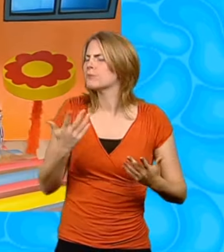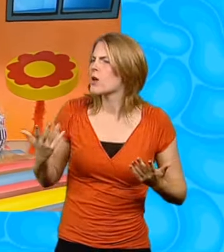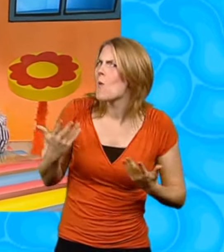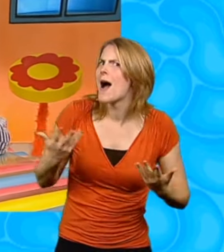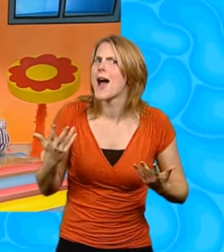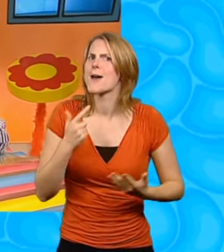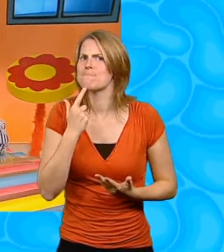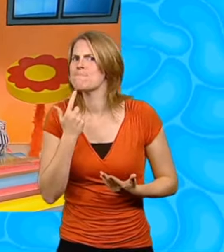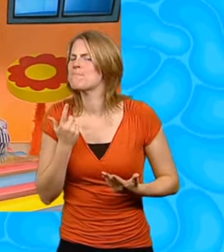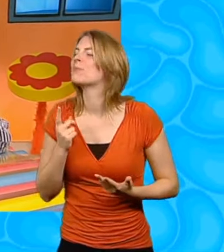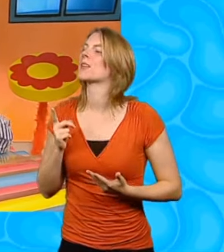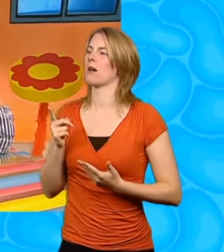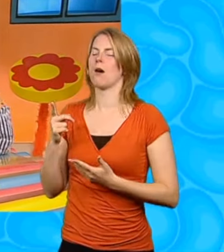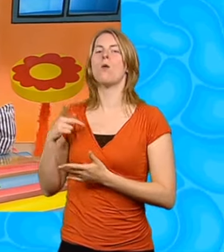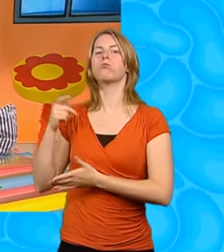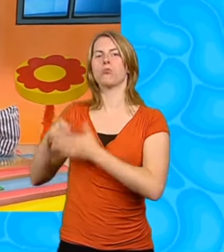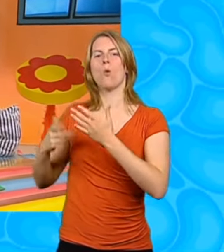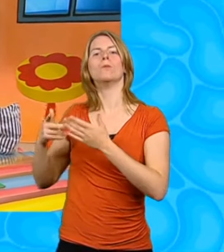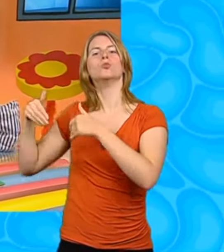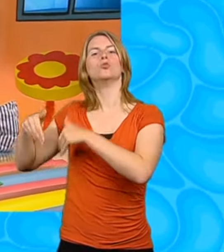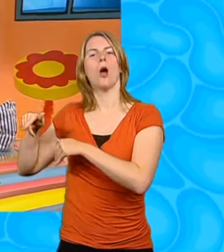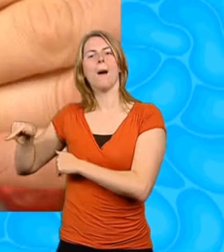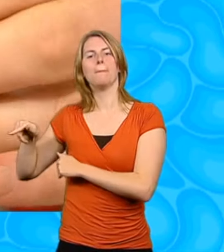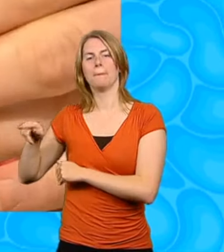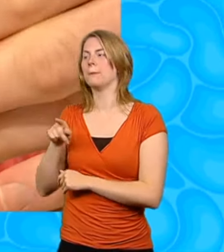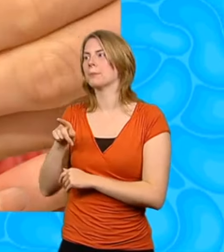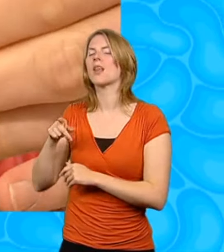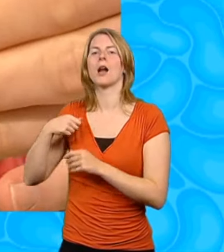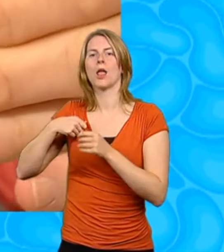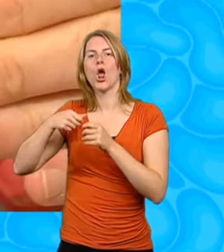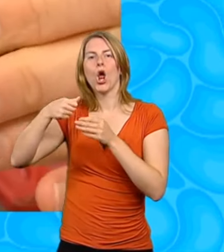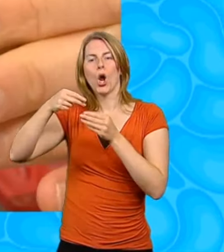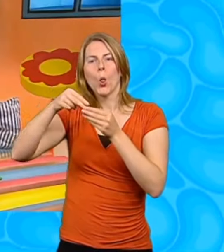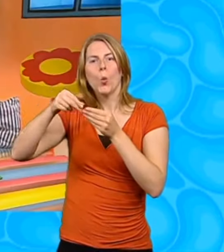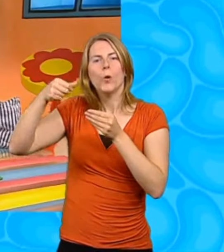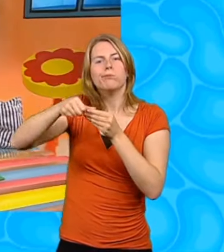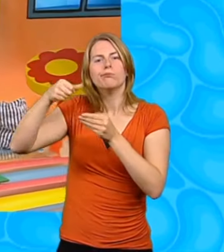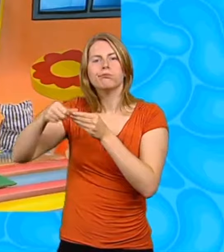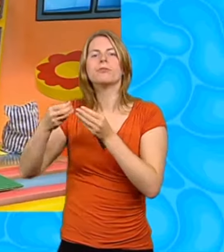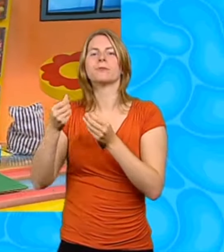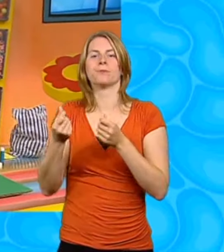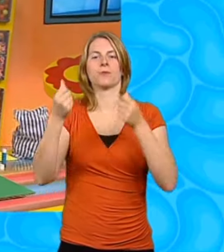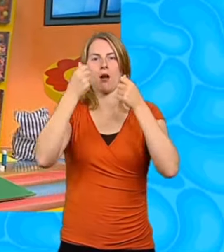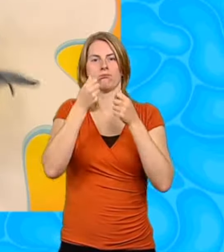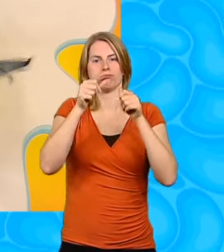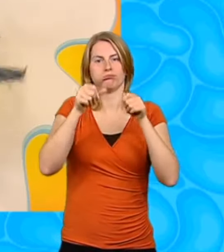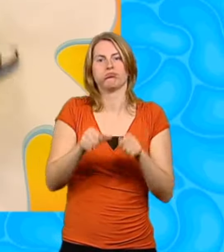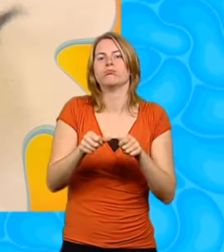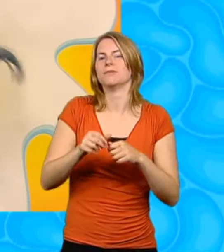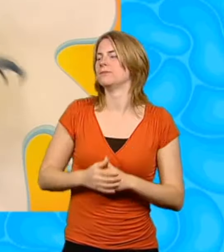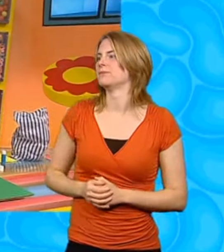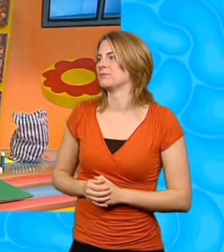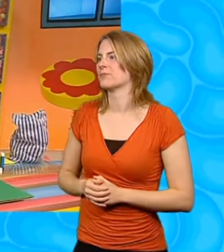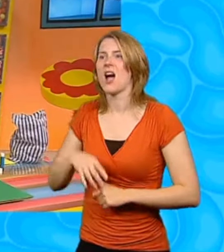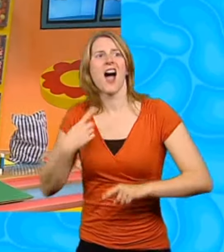Where are they? They're in my bag. I just got them from the shop. Put some glue on them and stick on the eyes. Hurry